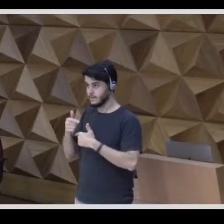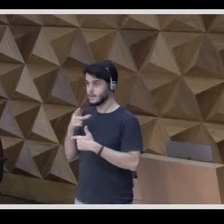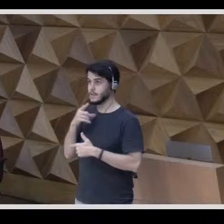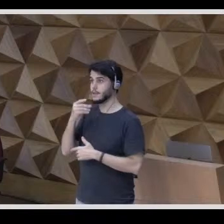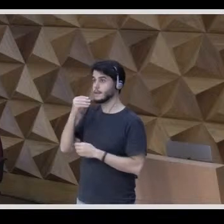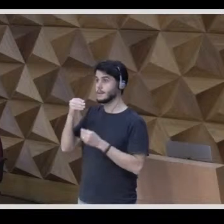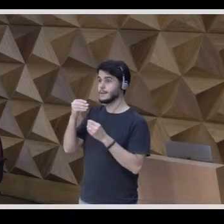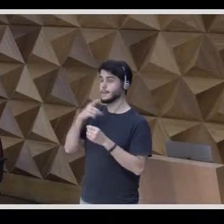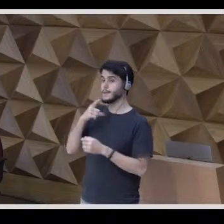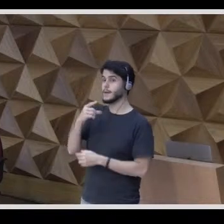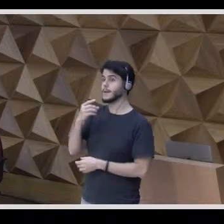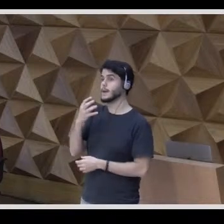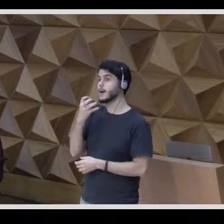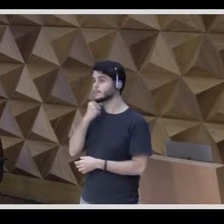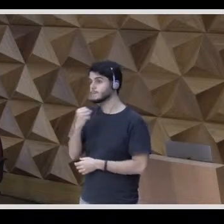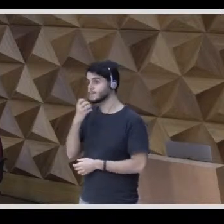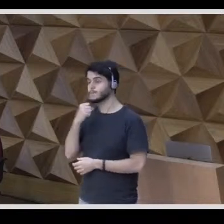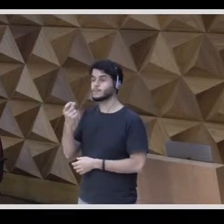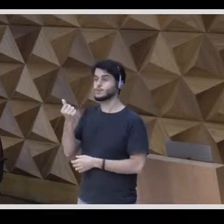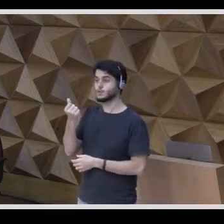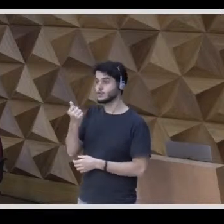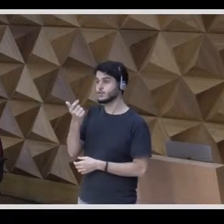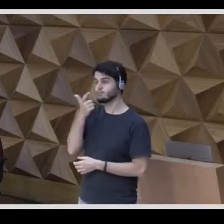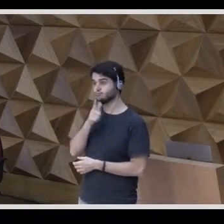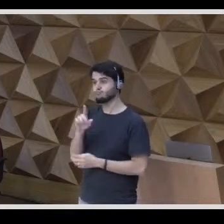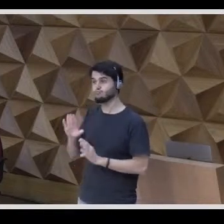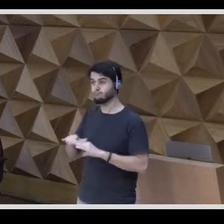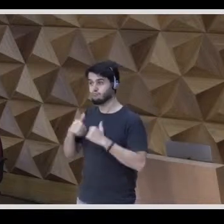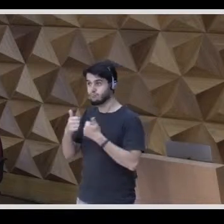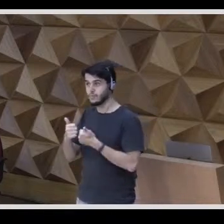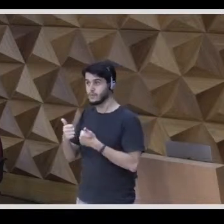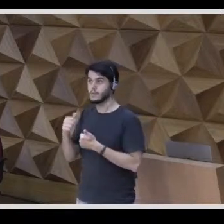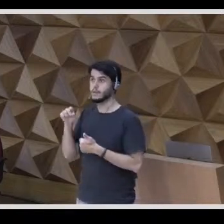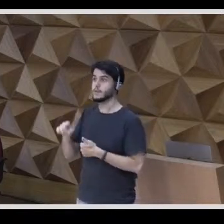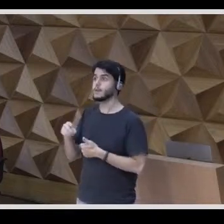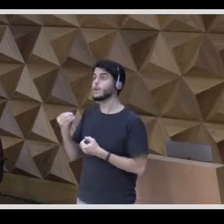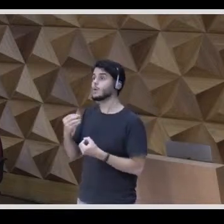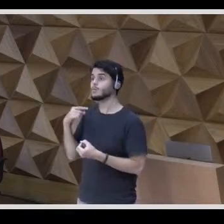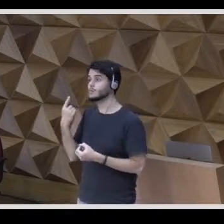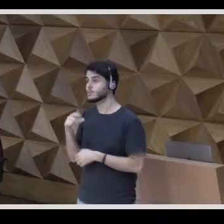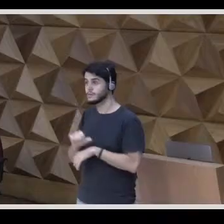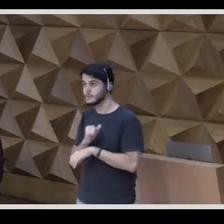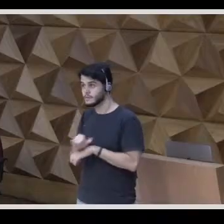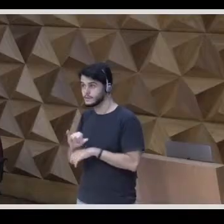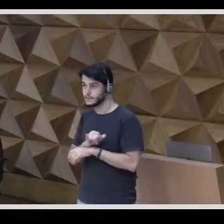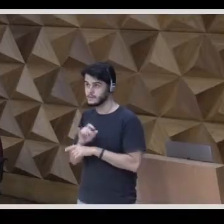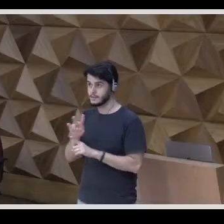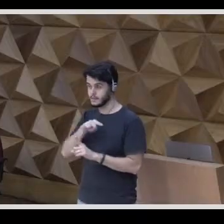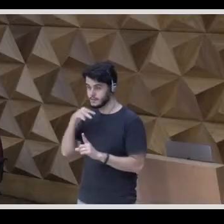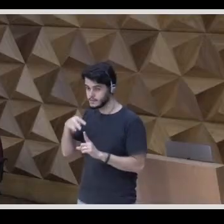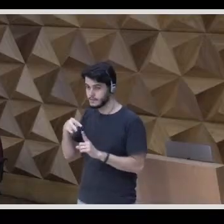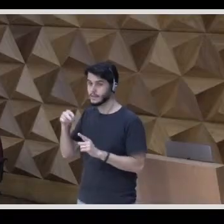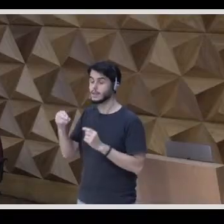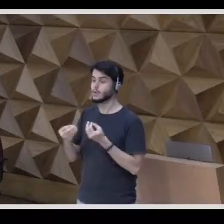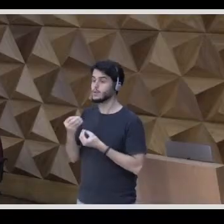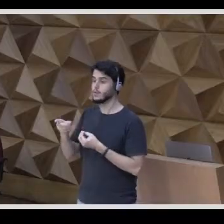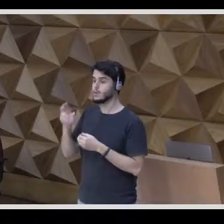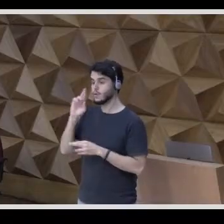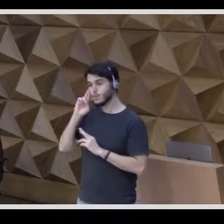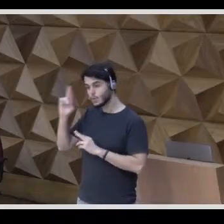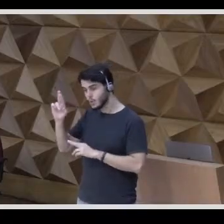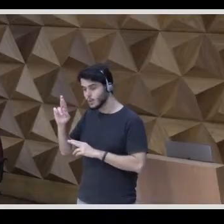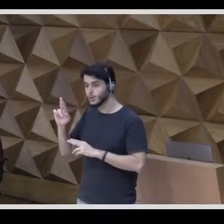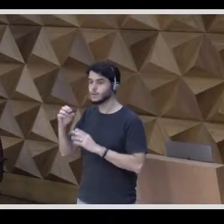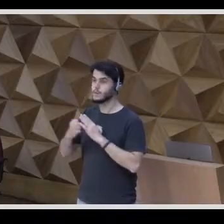bias coming from the business owners, and how profit-based decisions are constantly